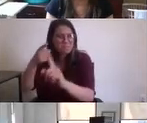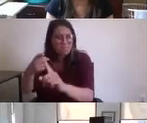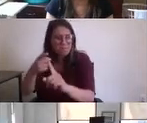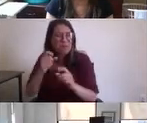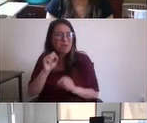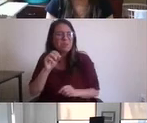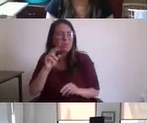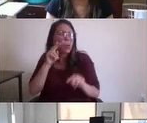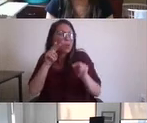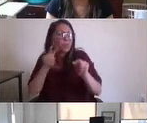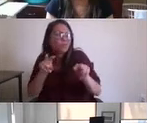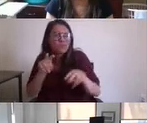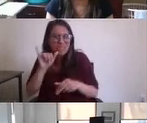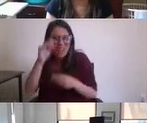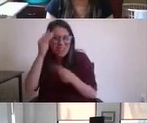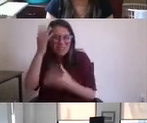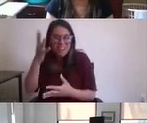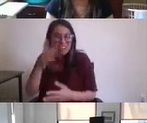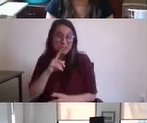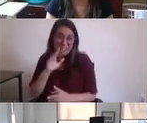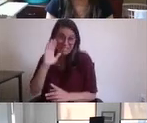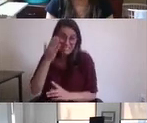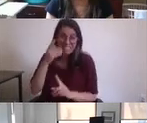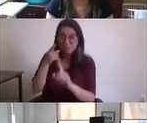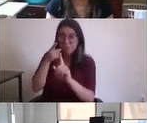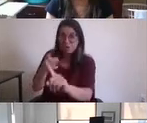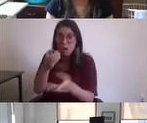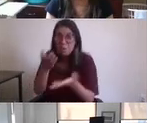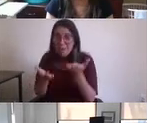that information. I guess our target is August,